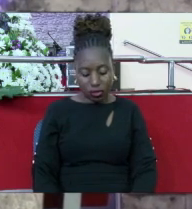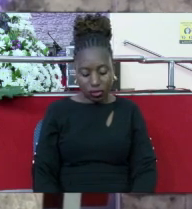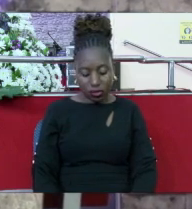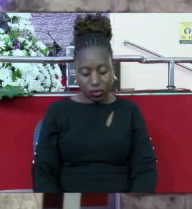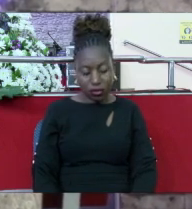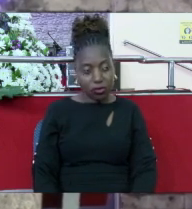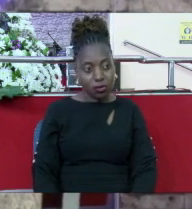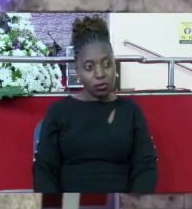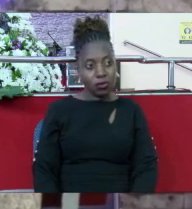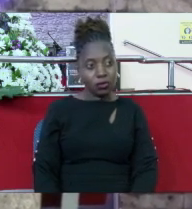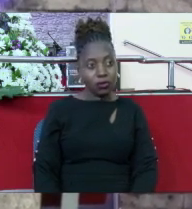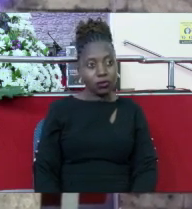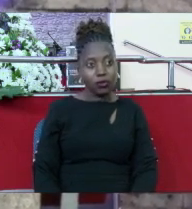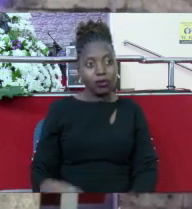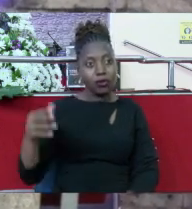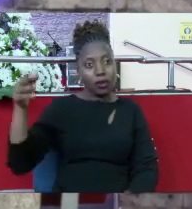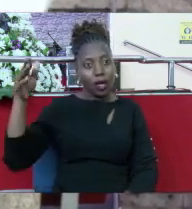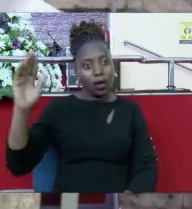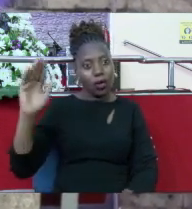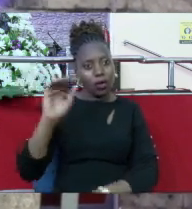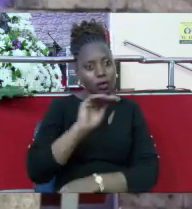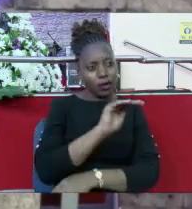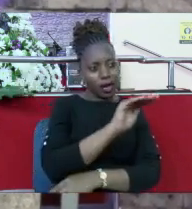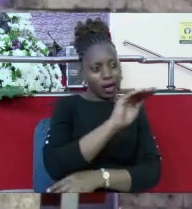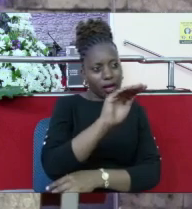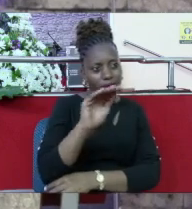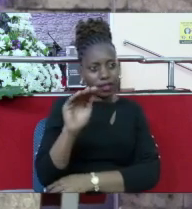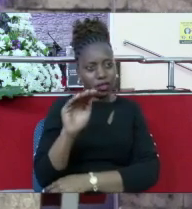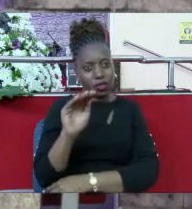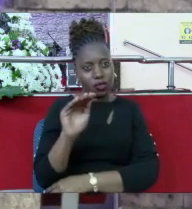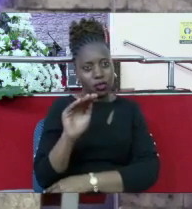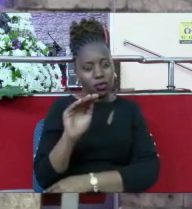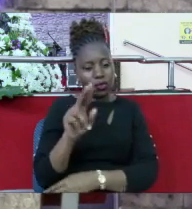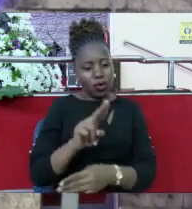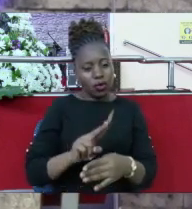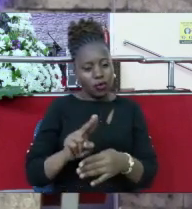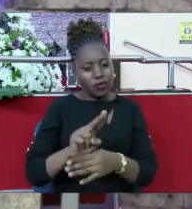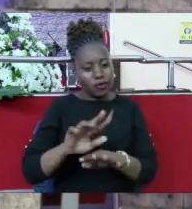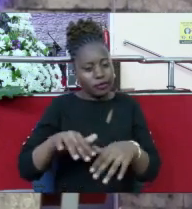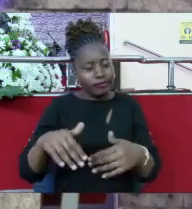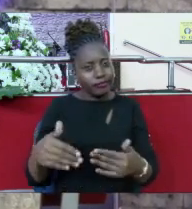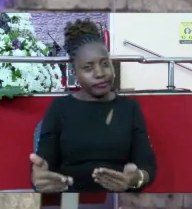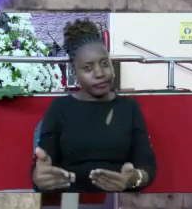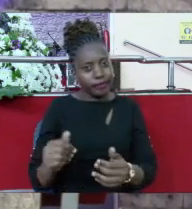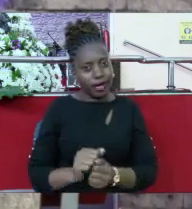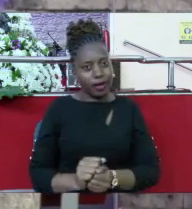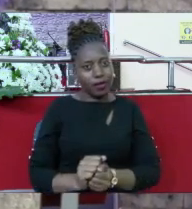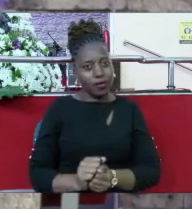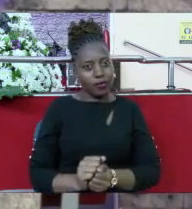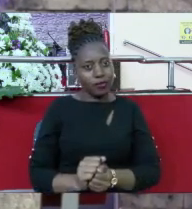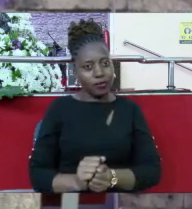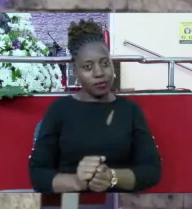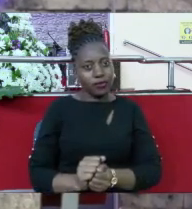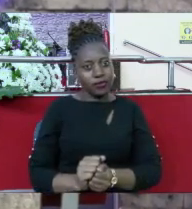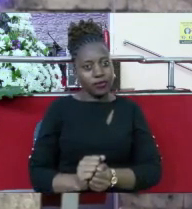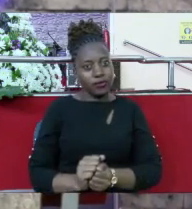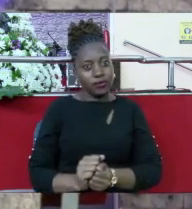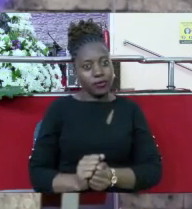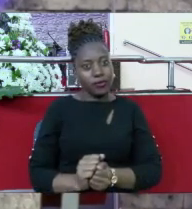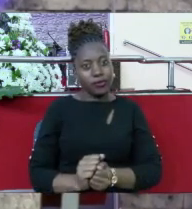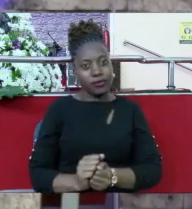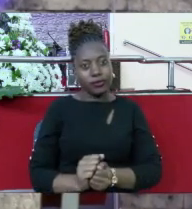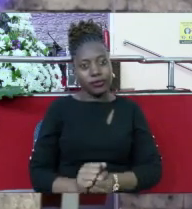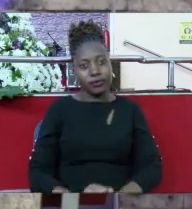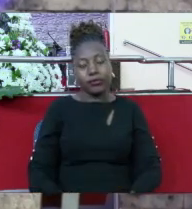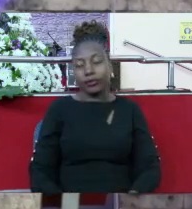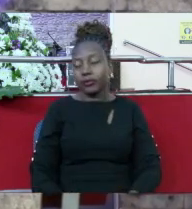tofauti. God will ask what we have used it, how we have used it. Mungu atatuuliza tukaweza kutoa taarifa kuhusu vile